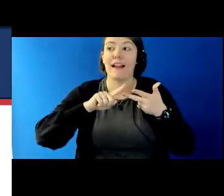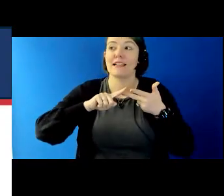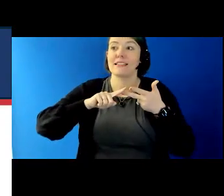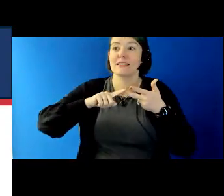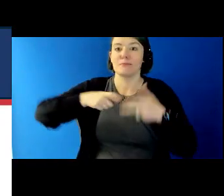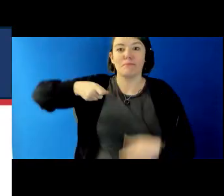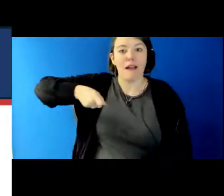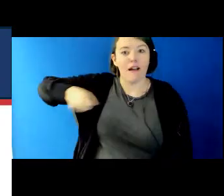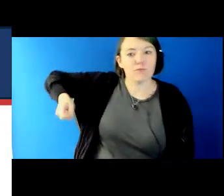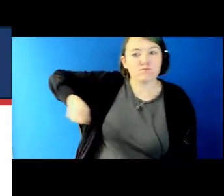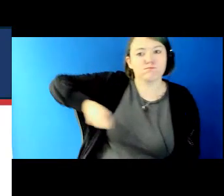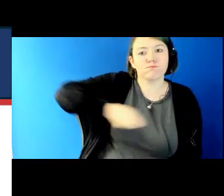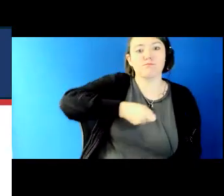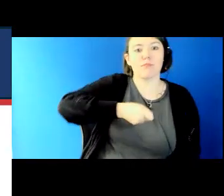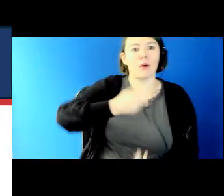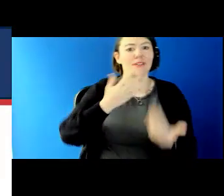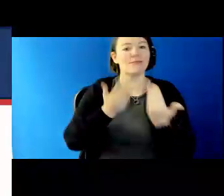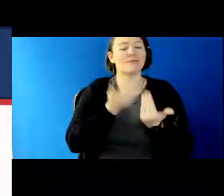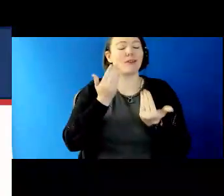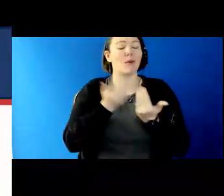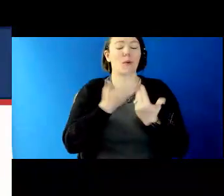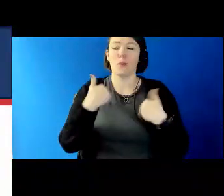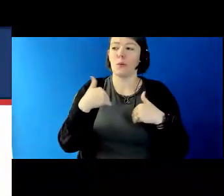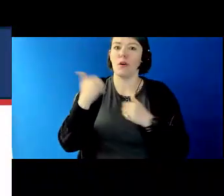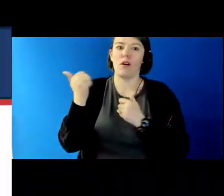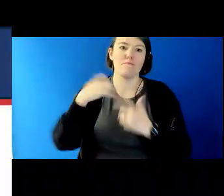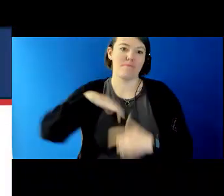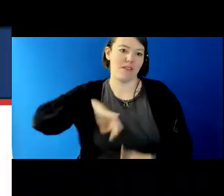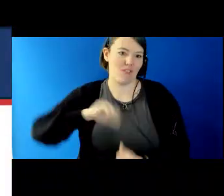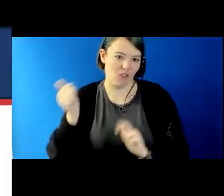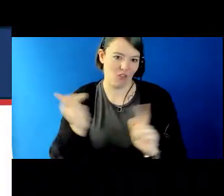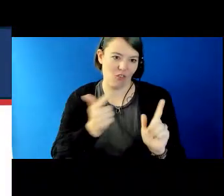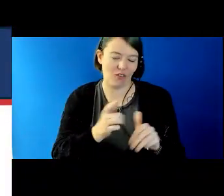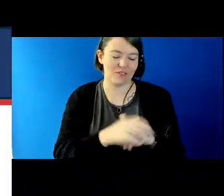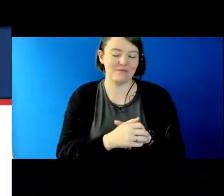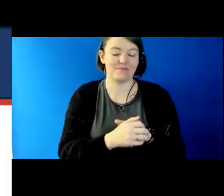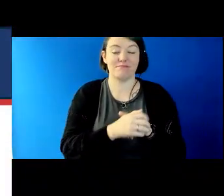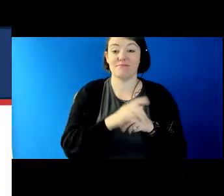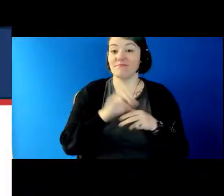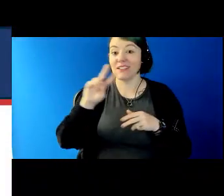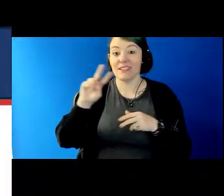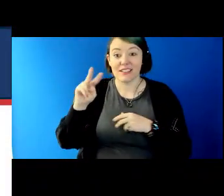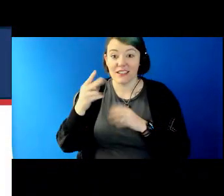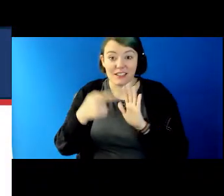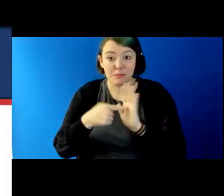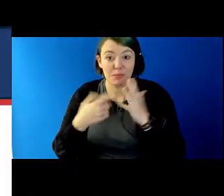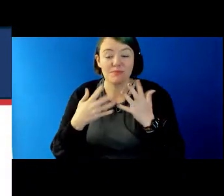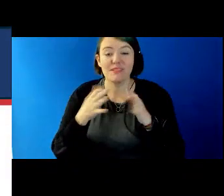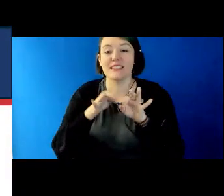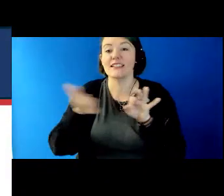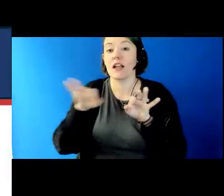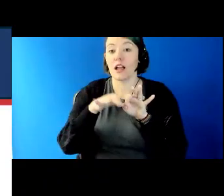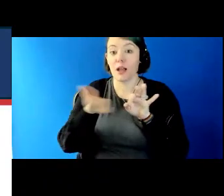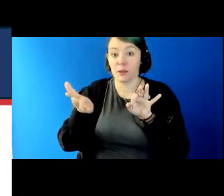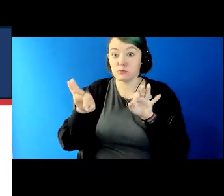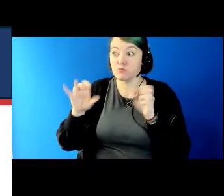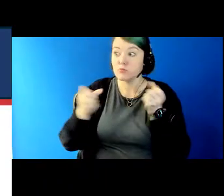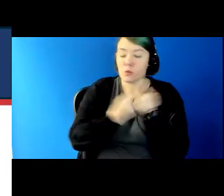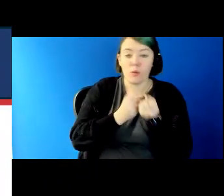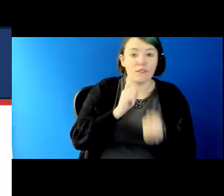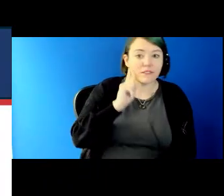everyone. Another example is captions. While they support deaf and hard of hearing individuals, they also help people in